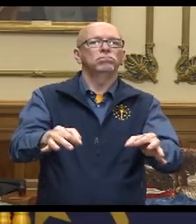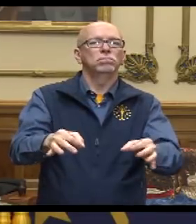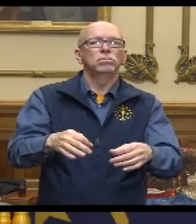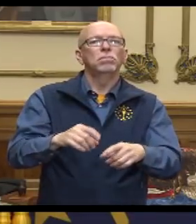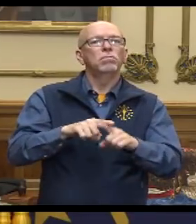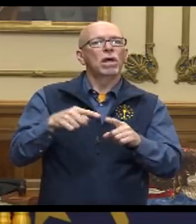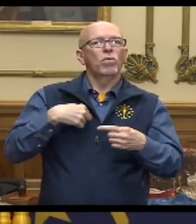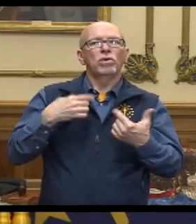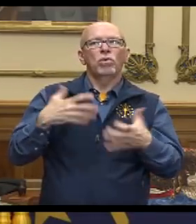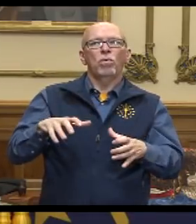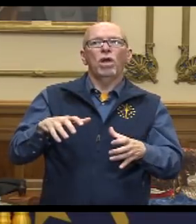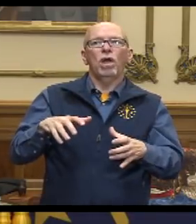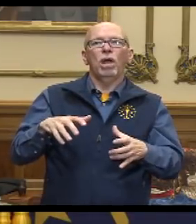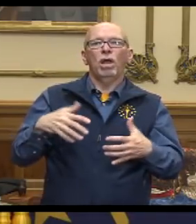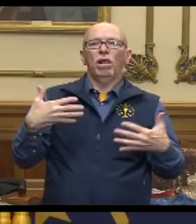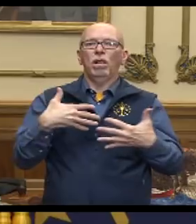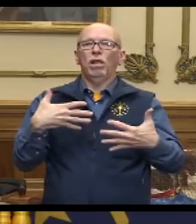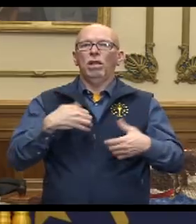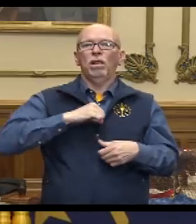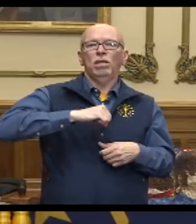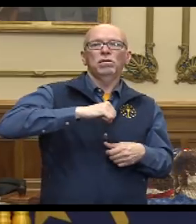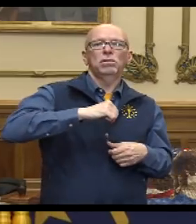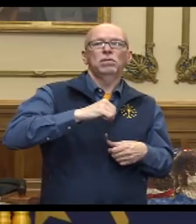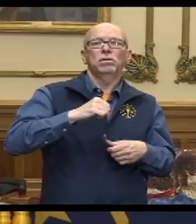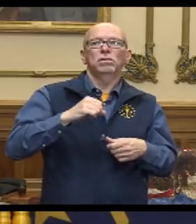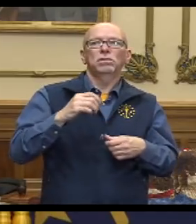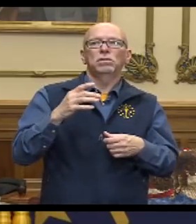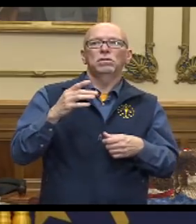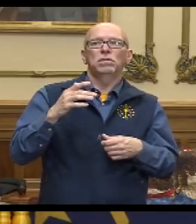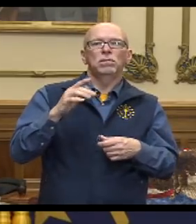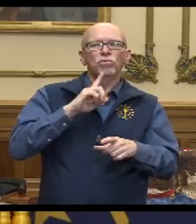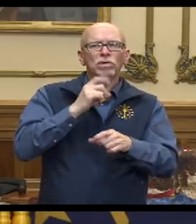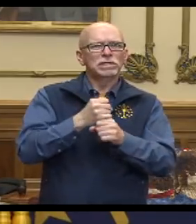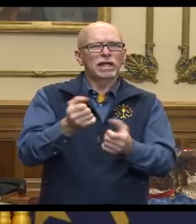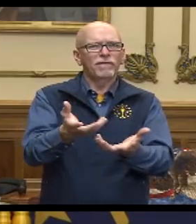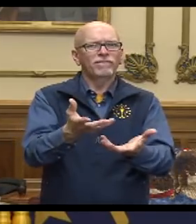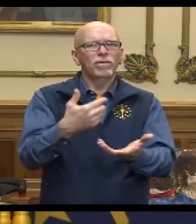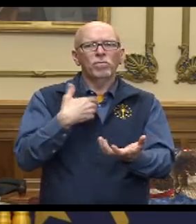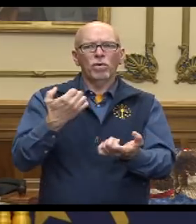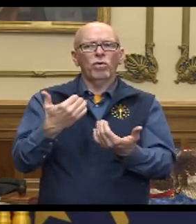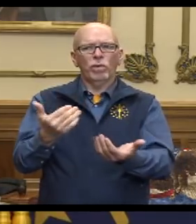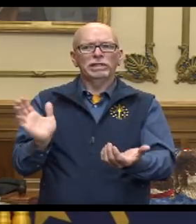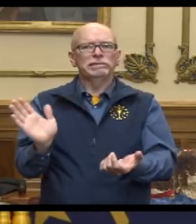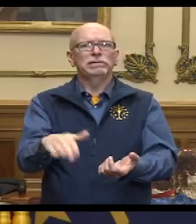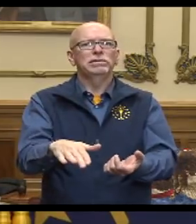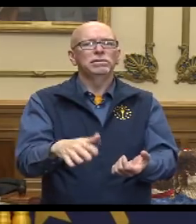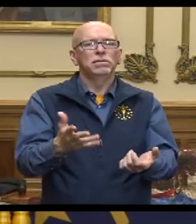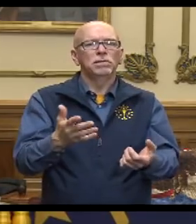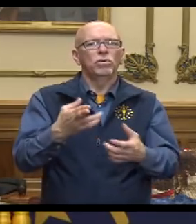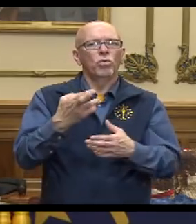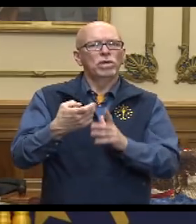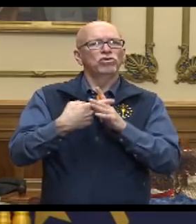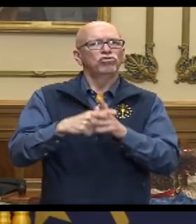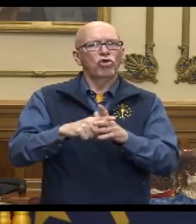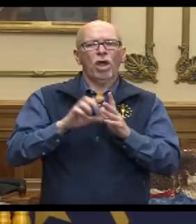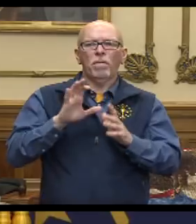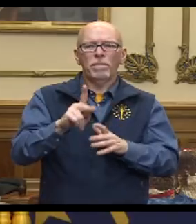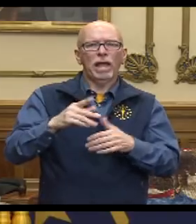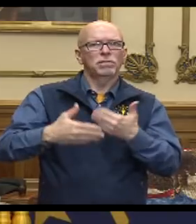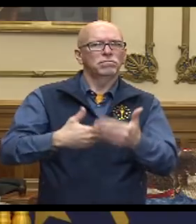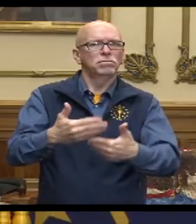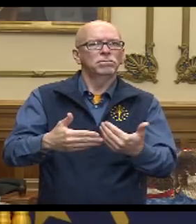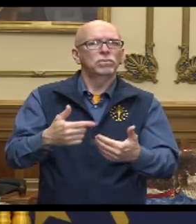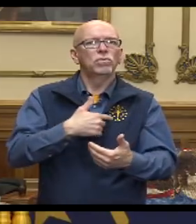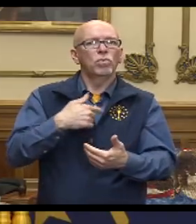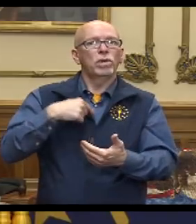be reluctant to safely re-engage and restart and get back on track.